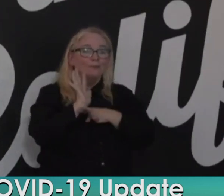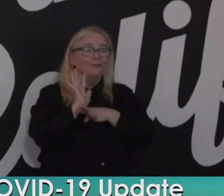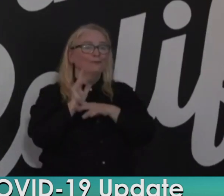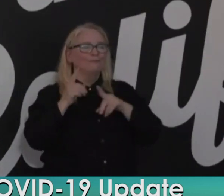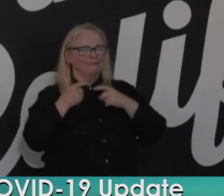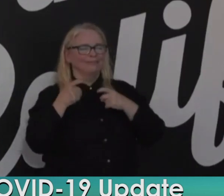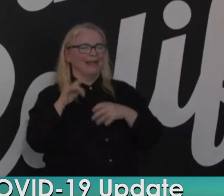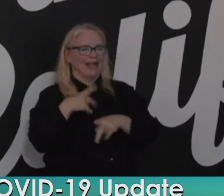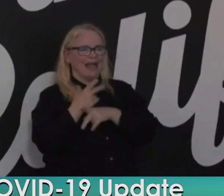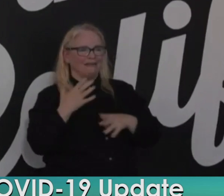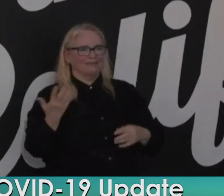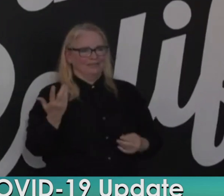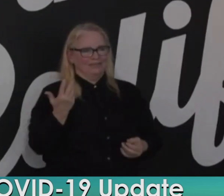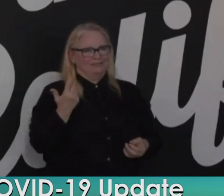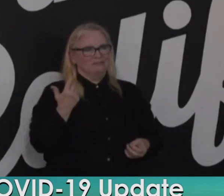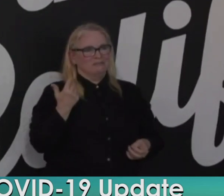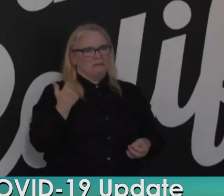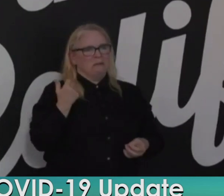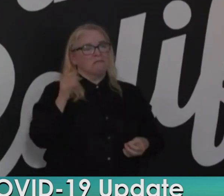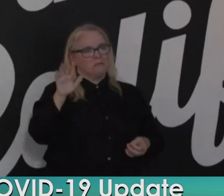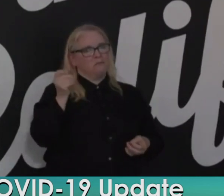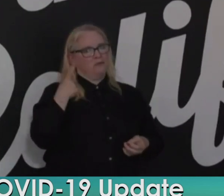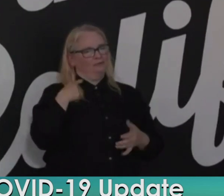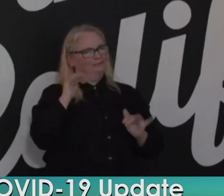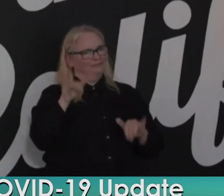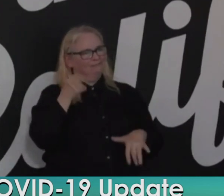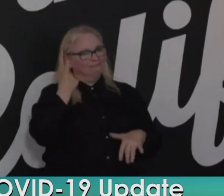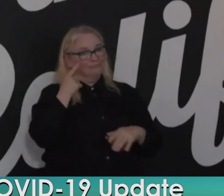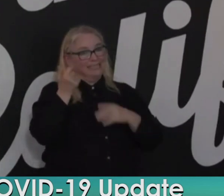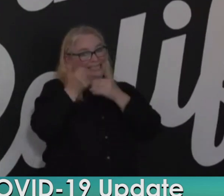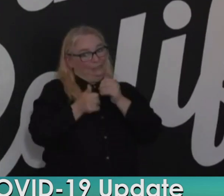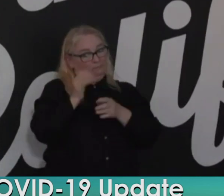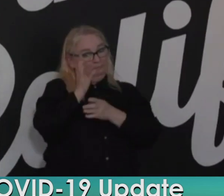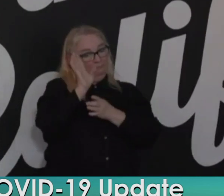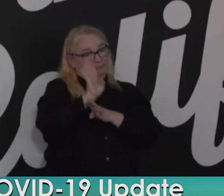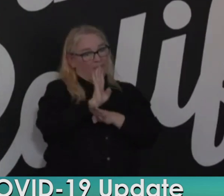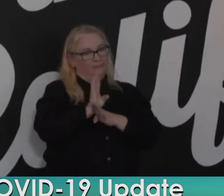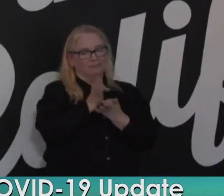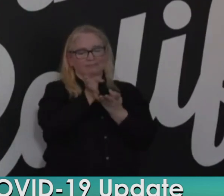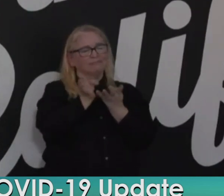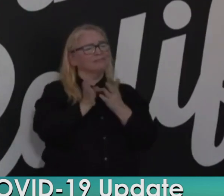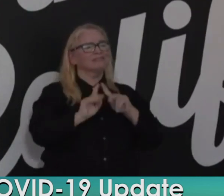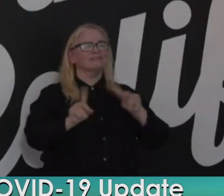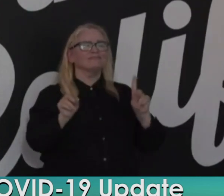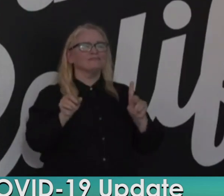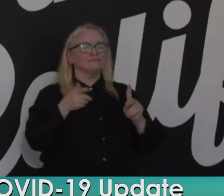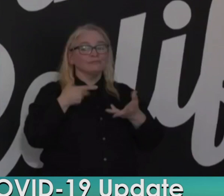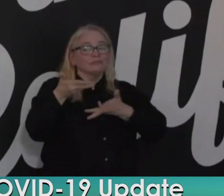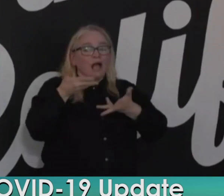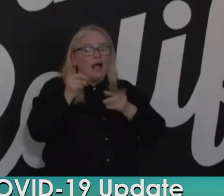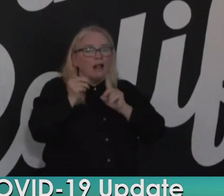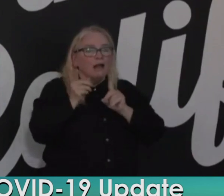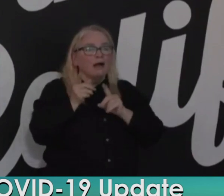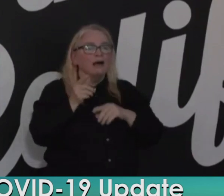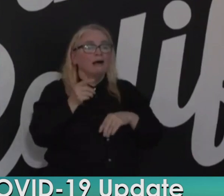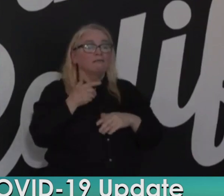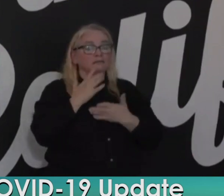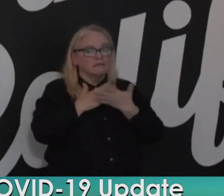by sector, we begin to process that dialogue. Then we process the lessons learned.